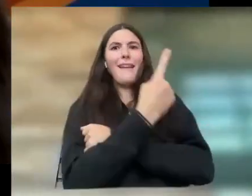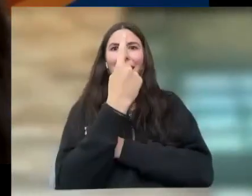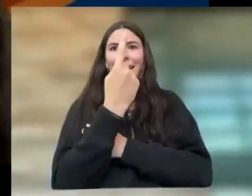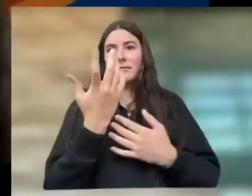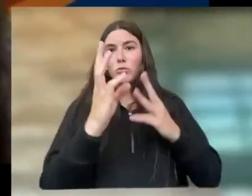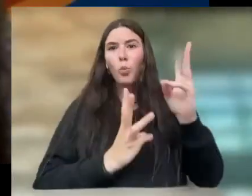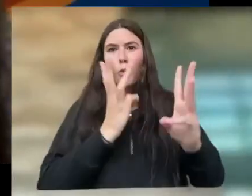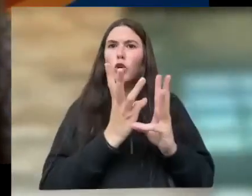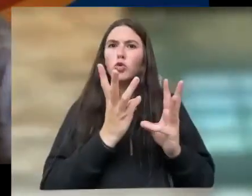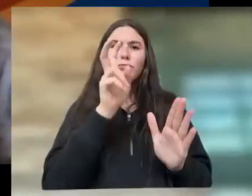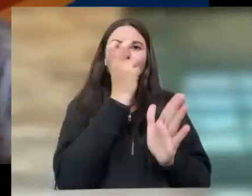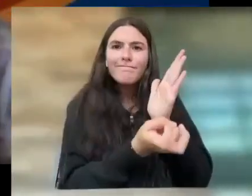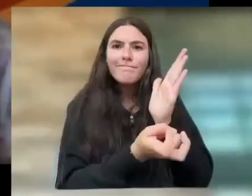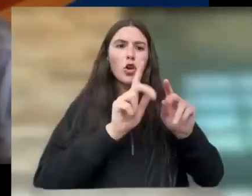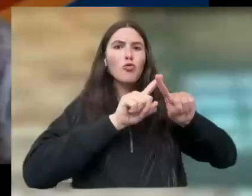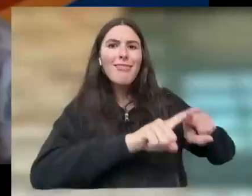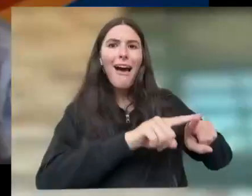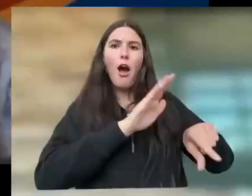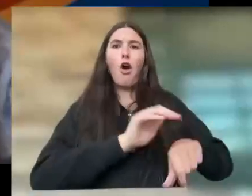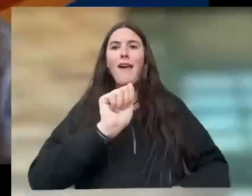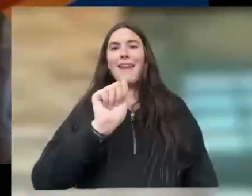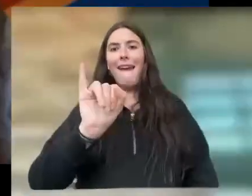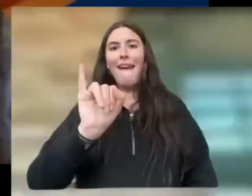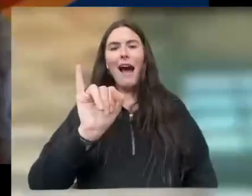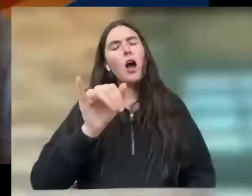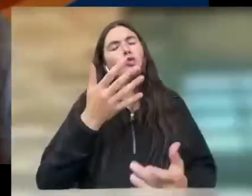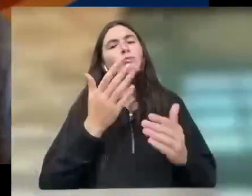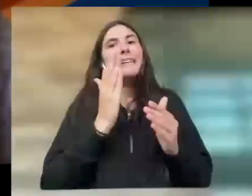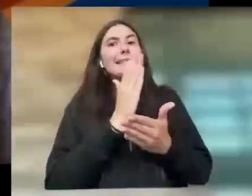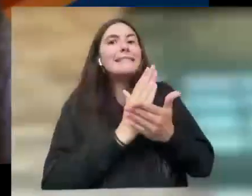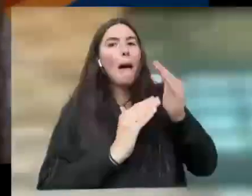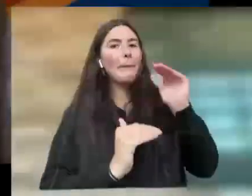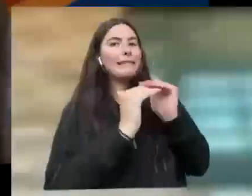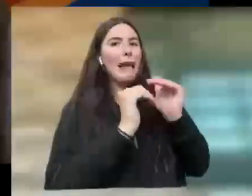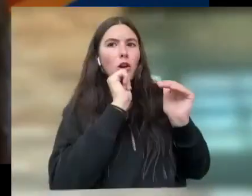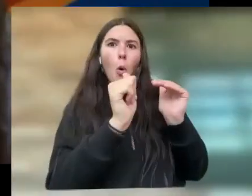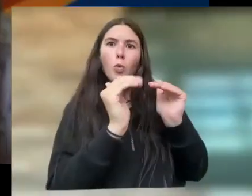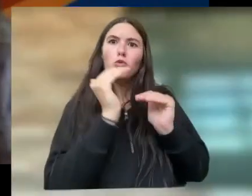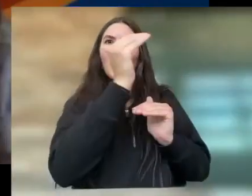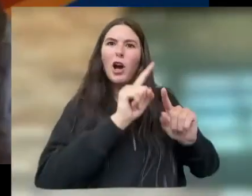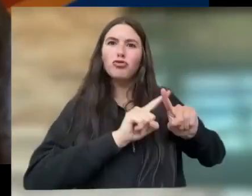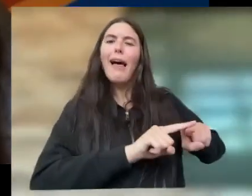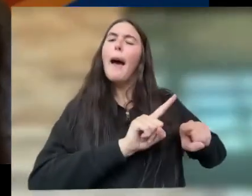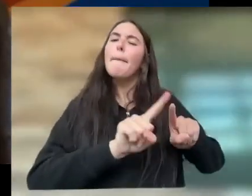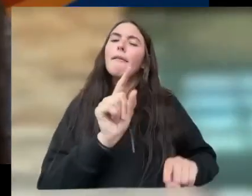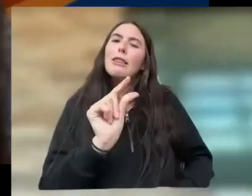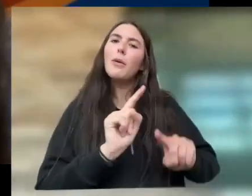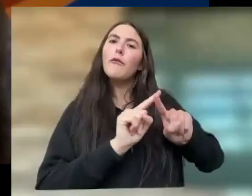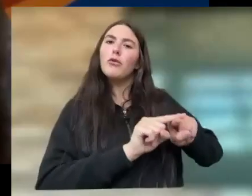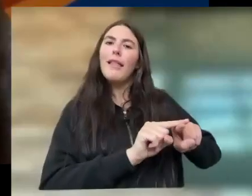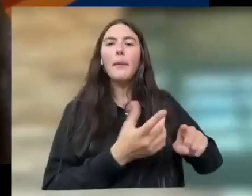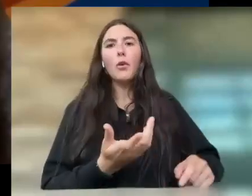world to rely on AI to a certain extent, obviously, so that we can keep up with it